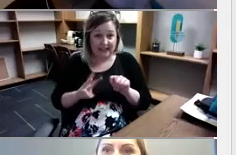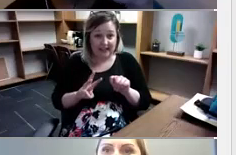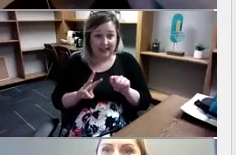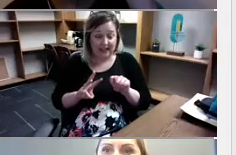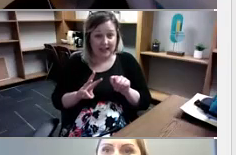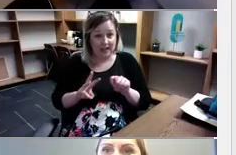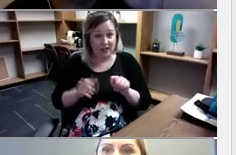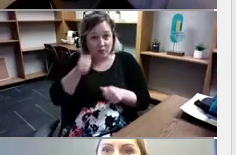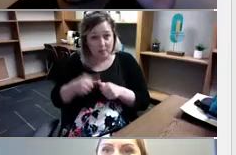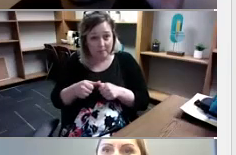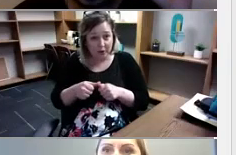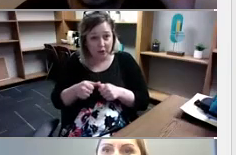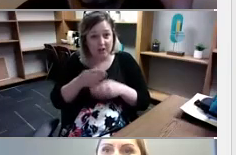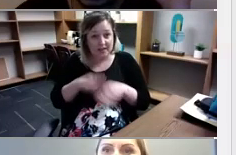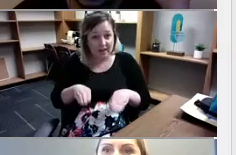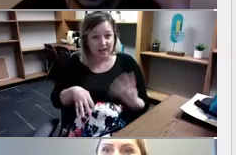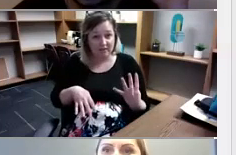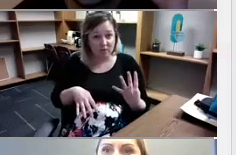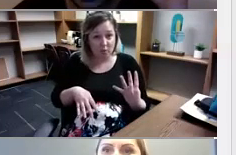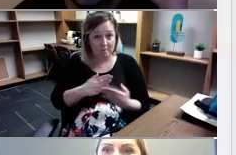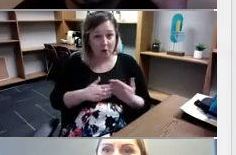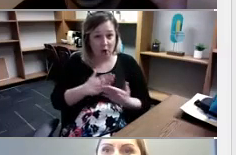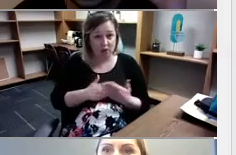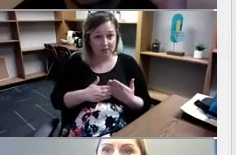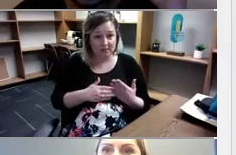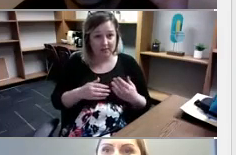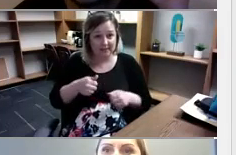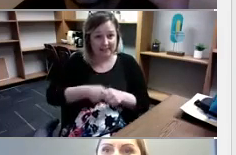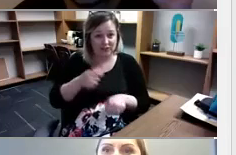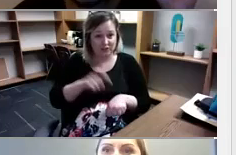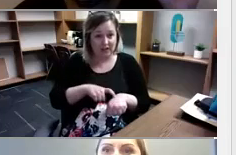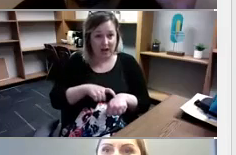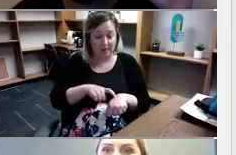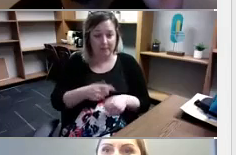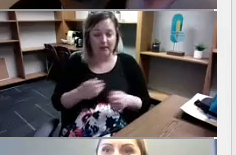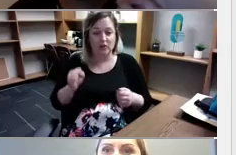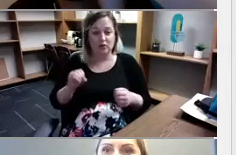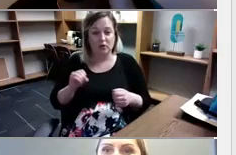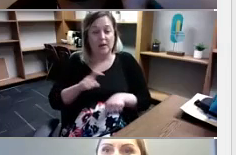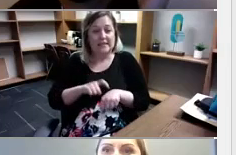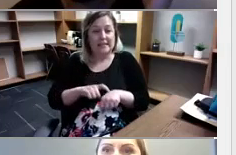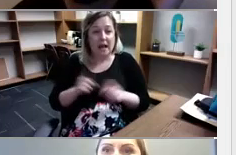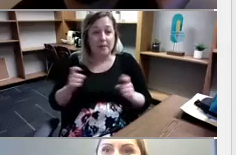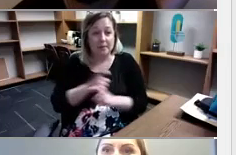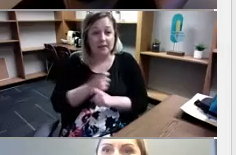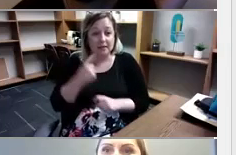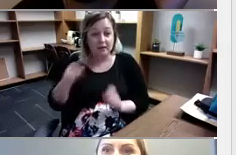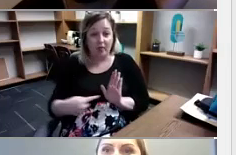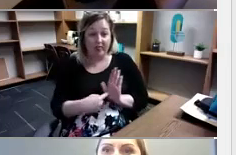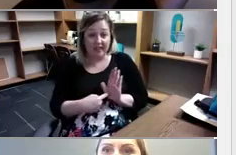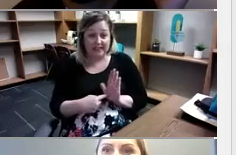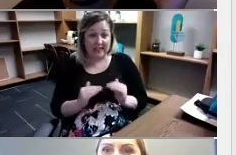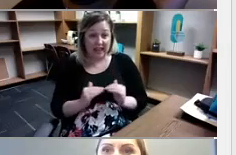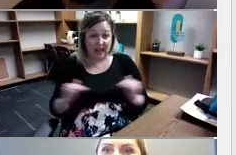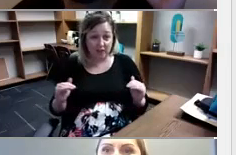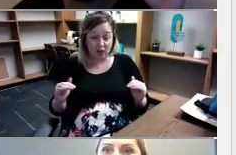4 parts and calling it thrice. So the time complexity for this particular merging level is Cn